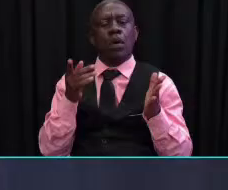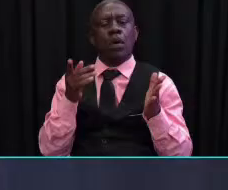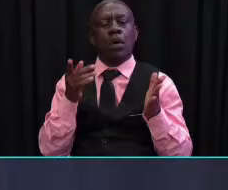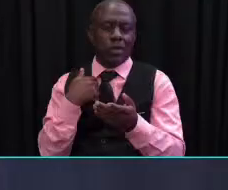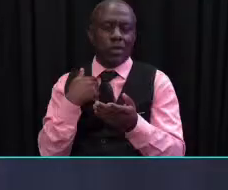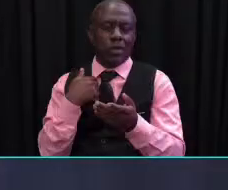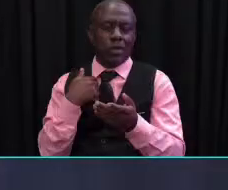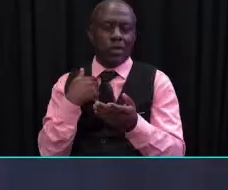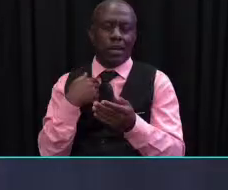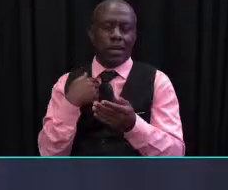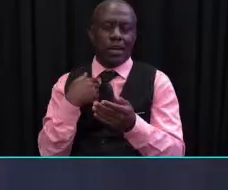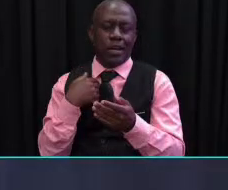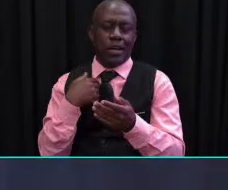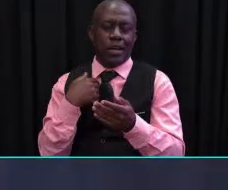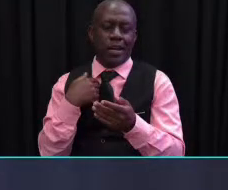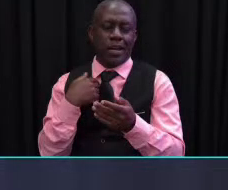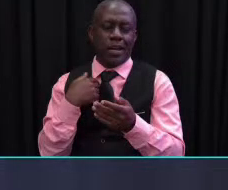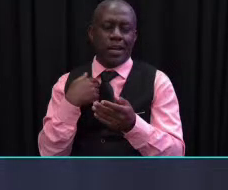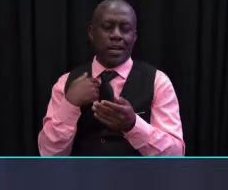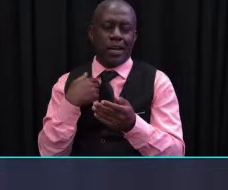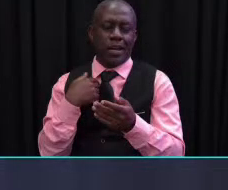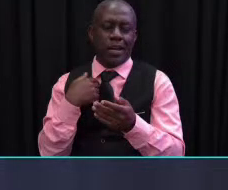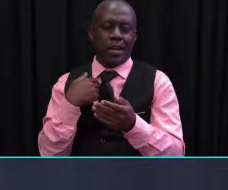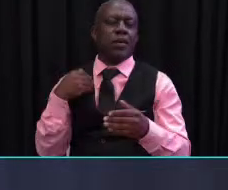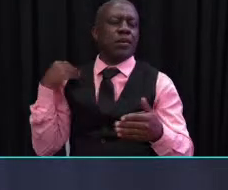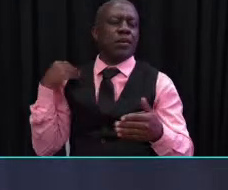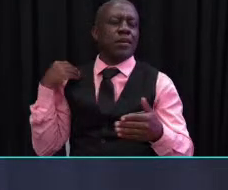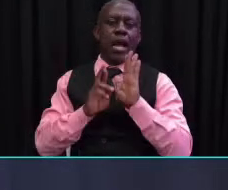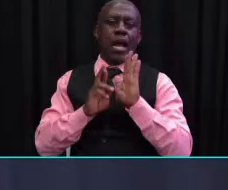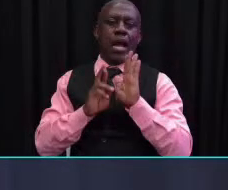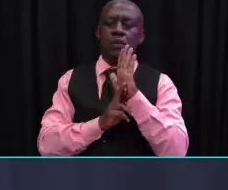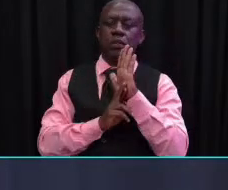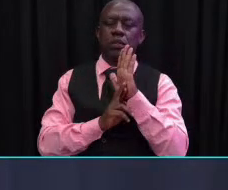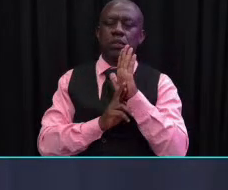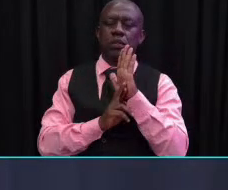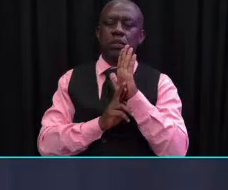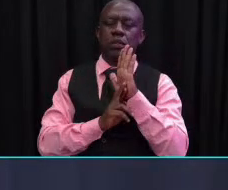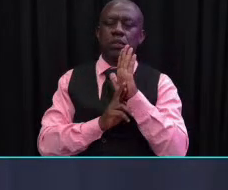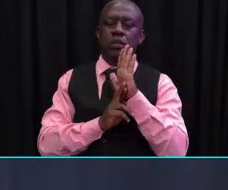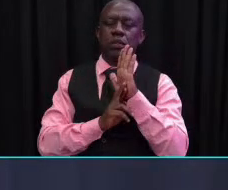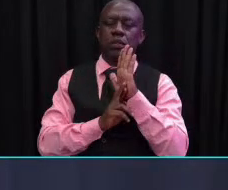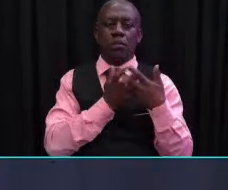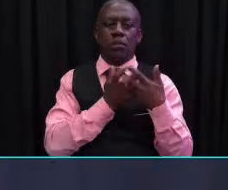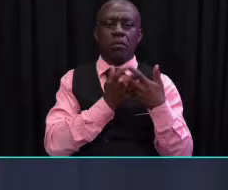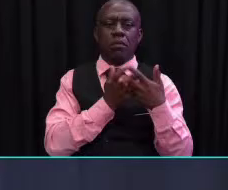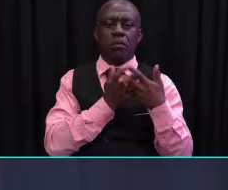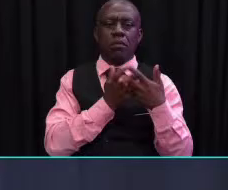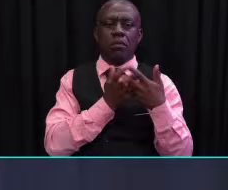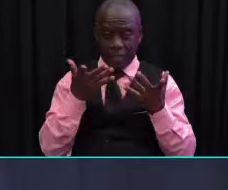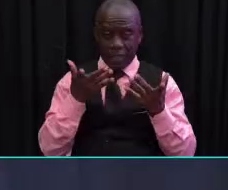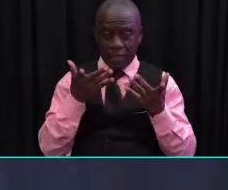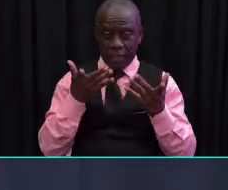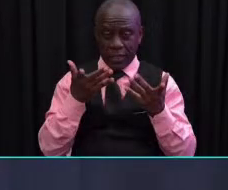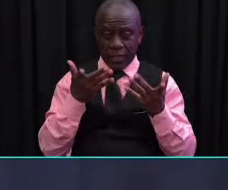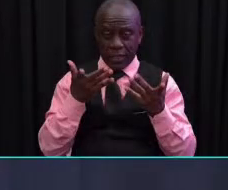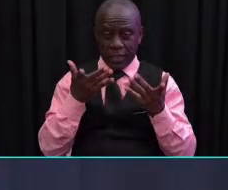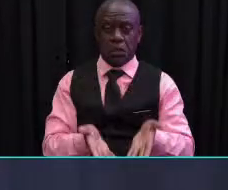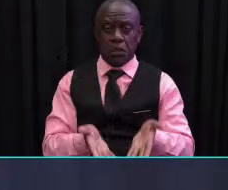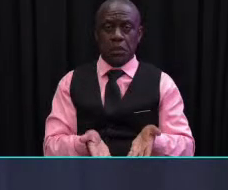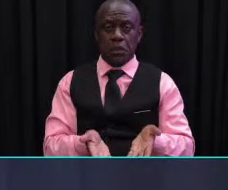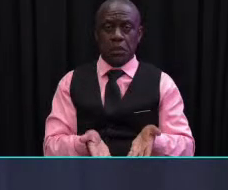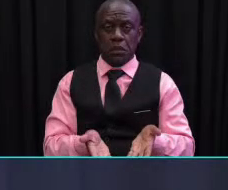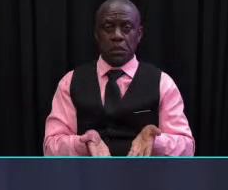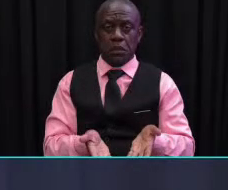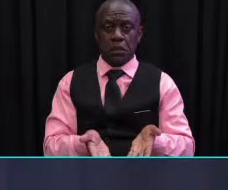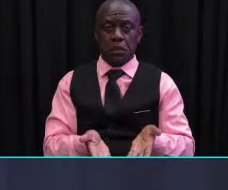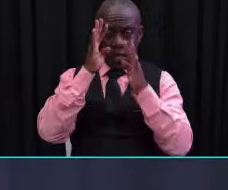regulations we made long ago. It must fit this anymore. We need to be innovative in the way we find